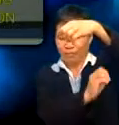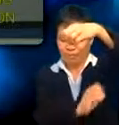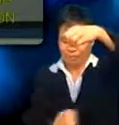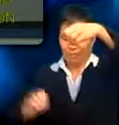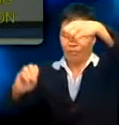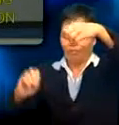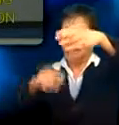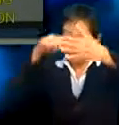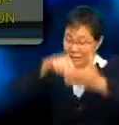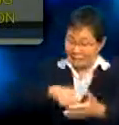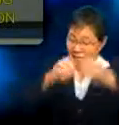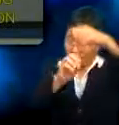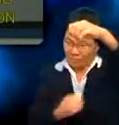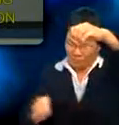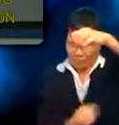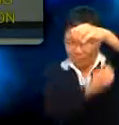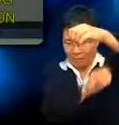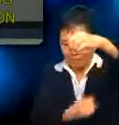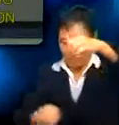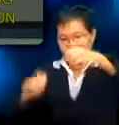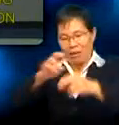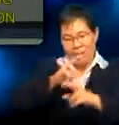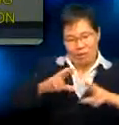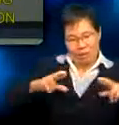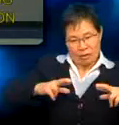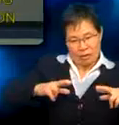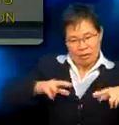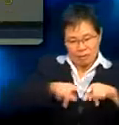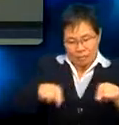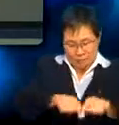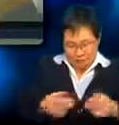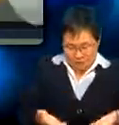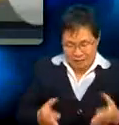This pendulum is now in its resting position here.